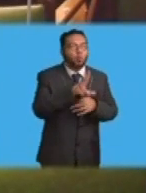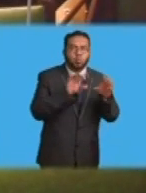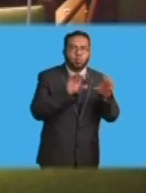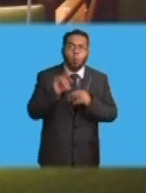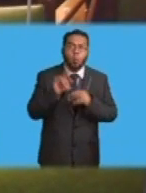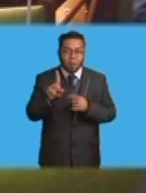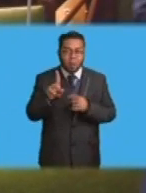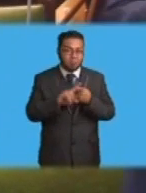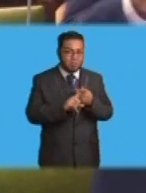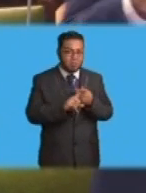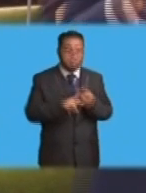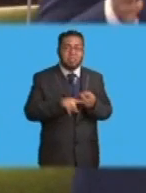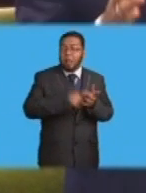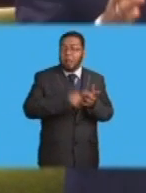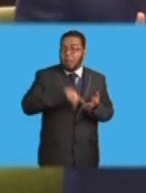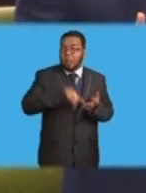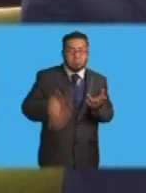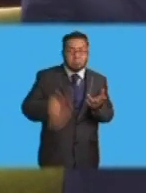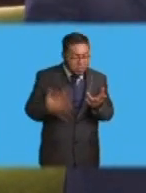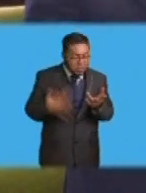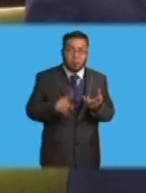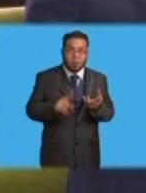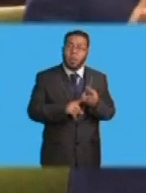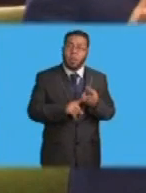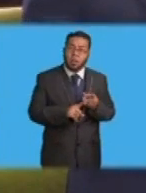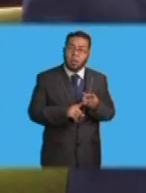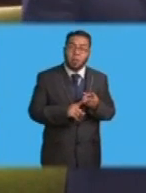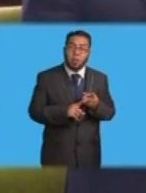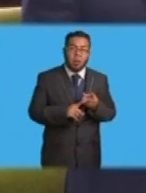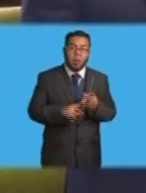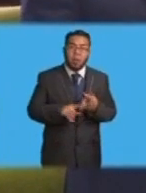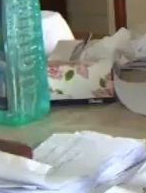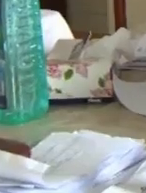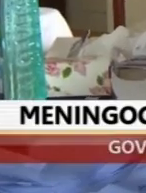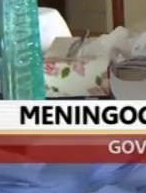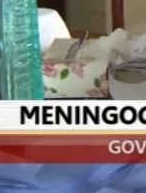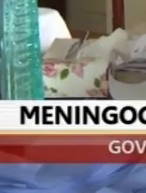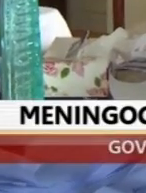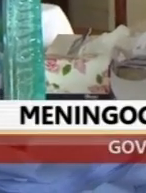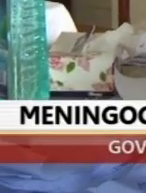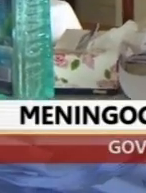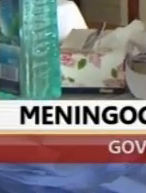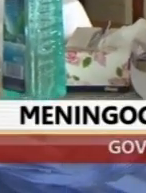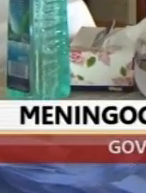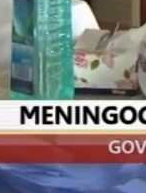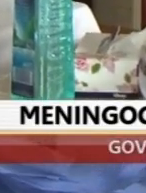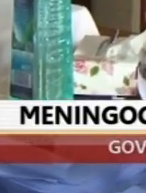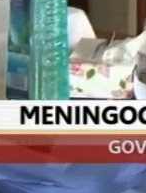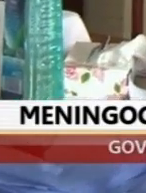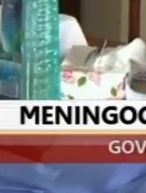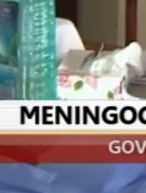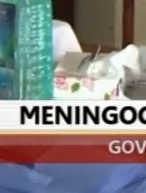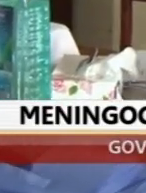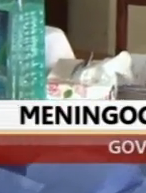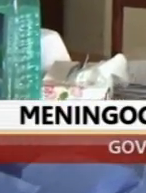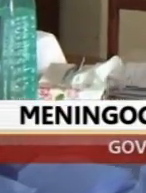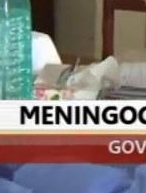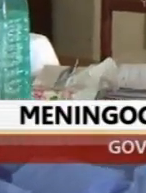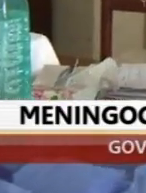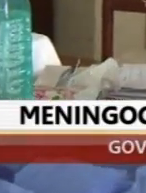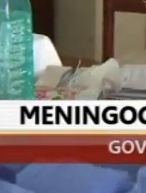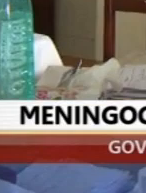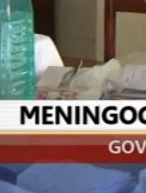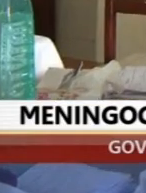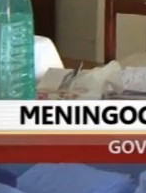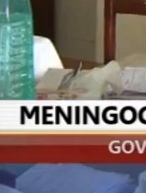and the other one, of course, is the actual stockpile of these vaccines being made available. Said Kayum says the ministry has also been informed that